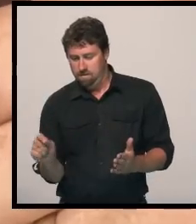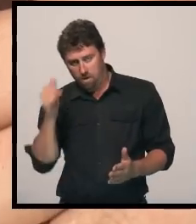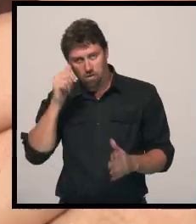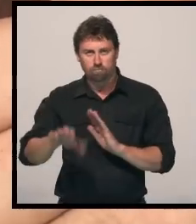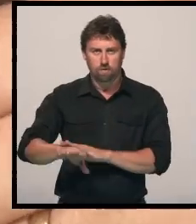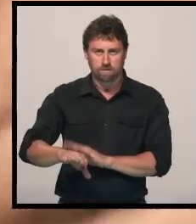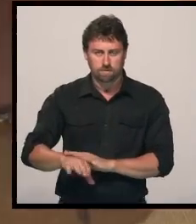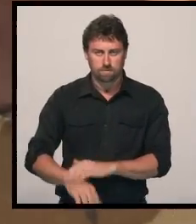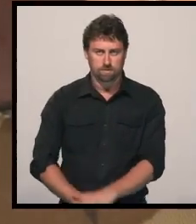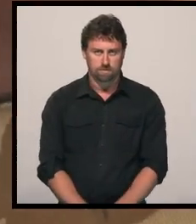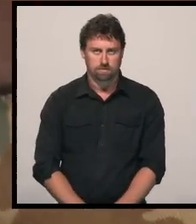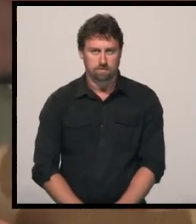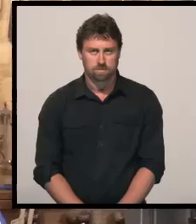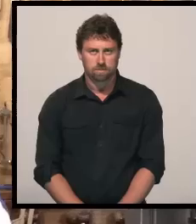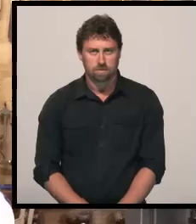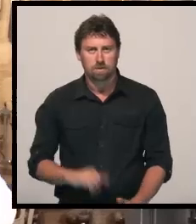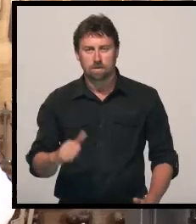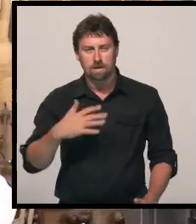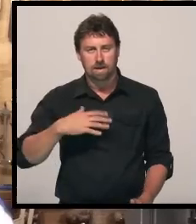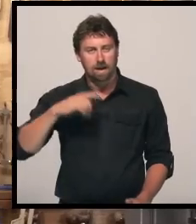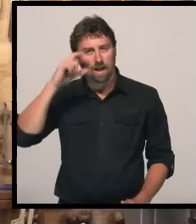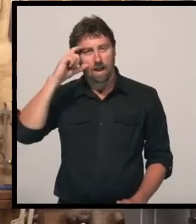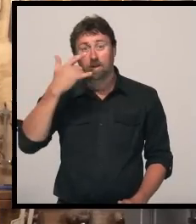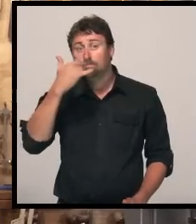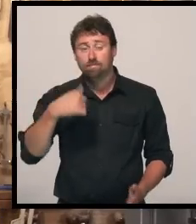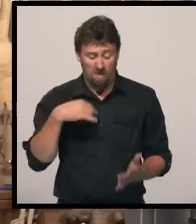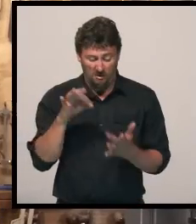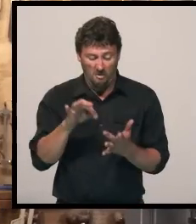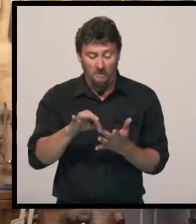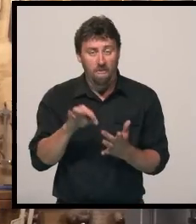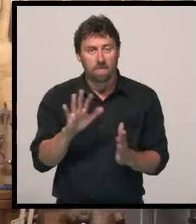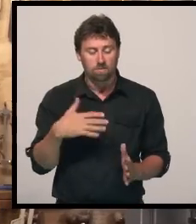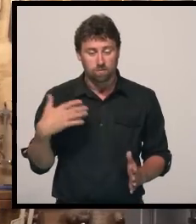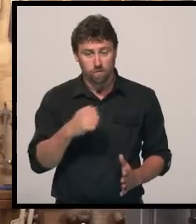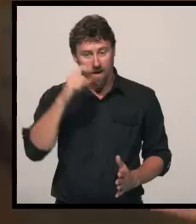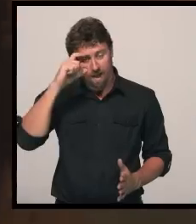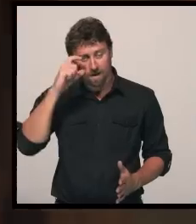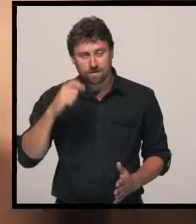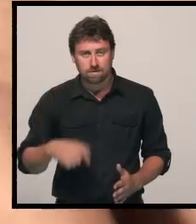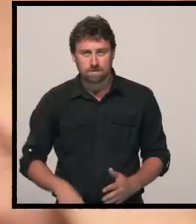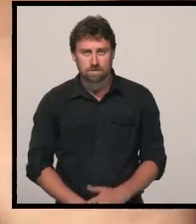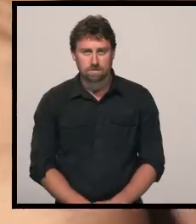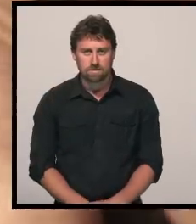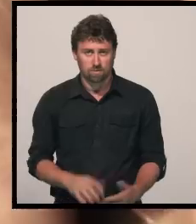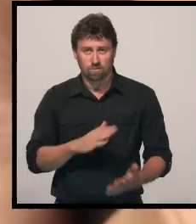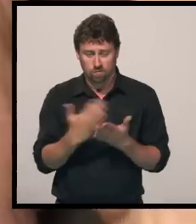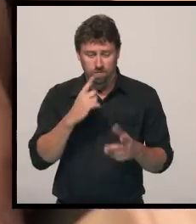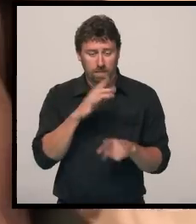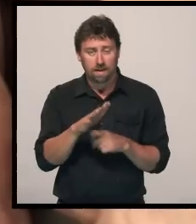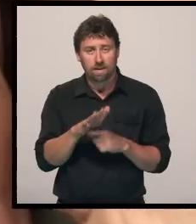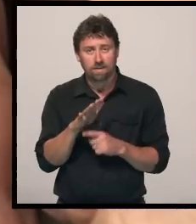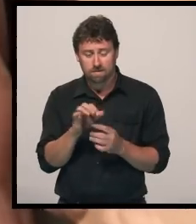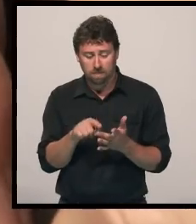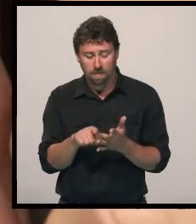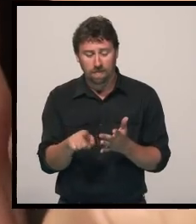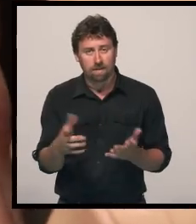Ouch. Put my glasses on because I just stabbed myself in the finger. Look at that, real blood. I